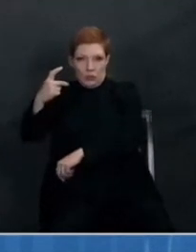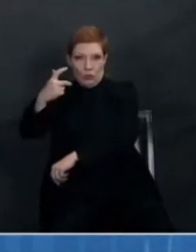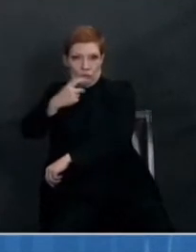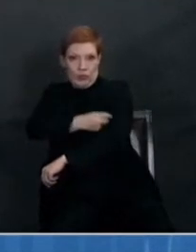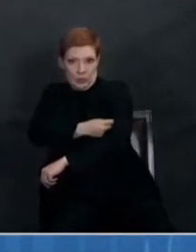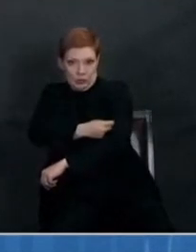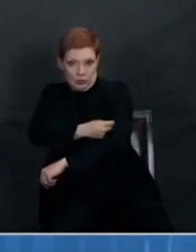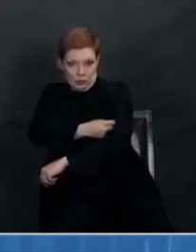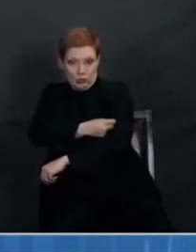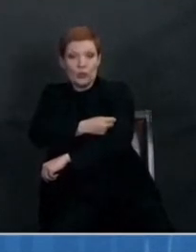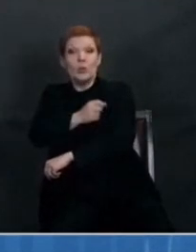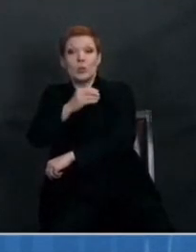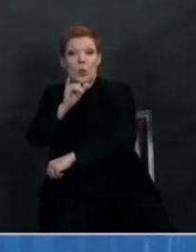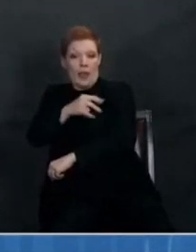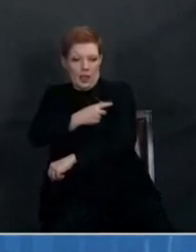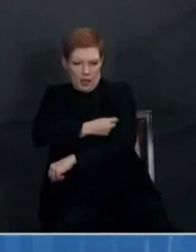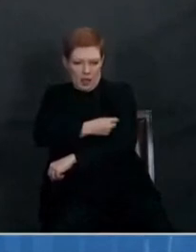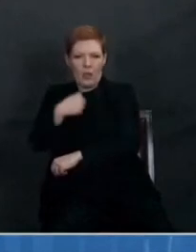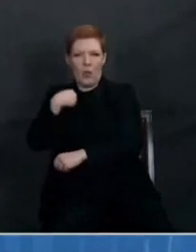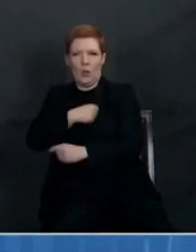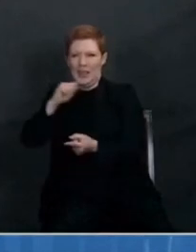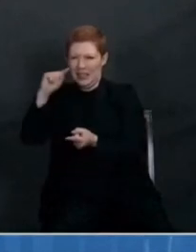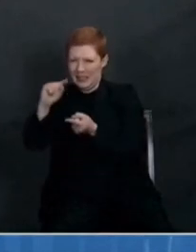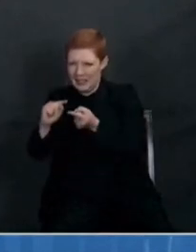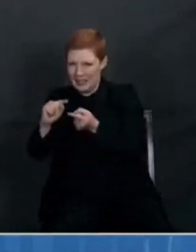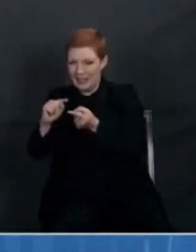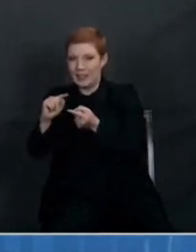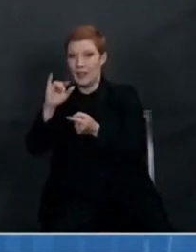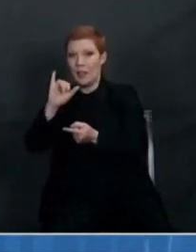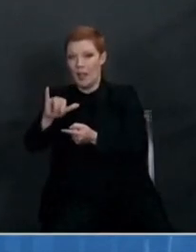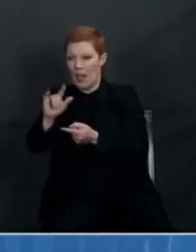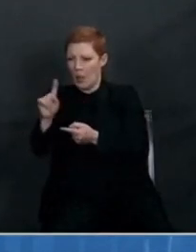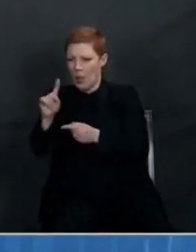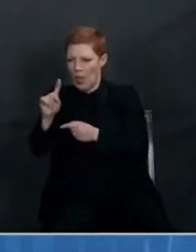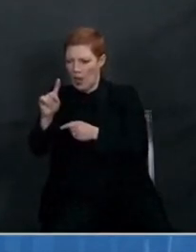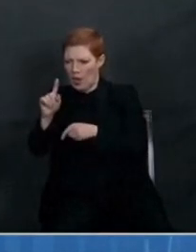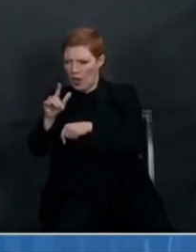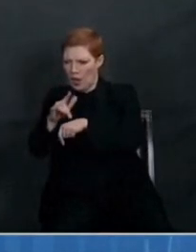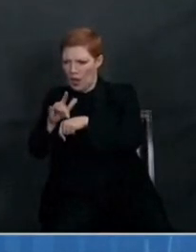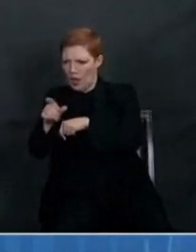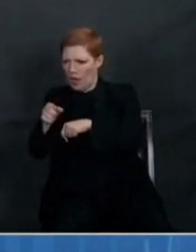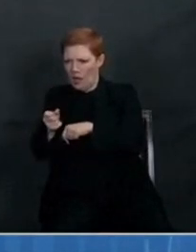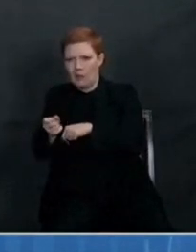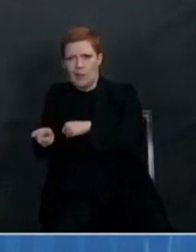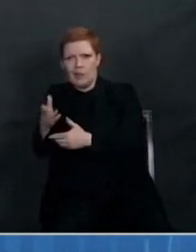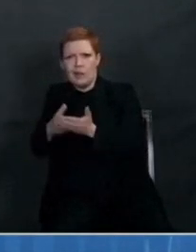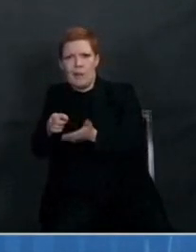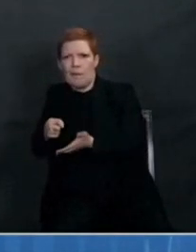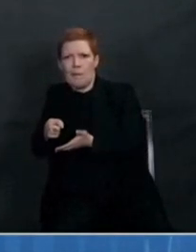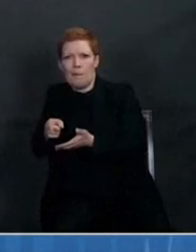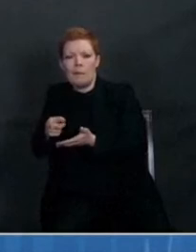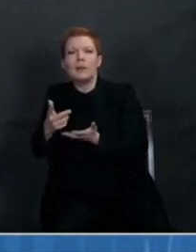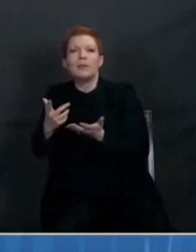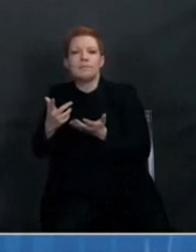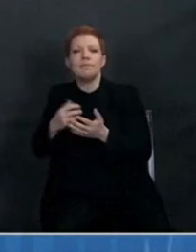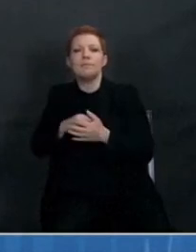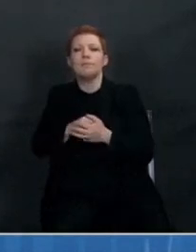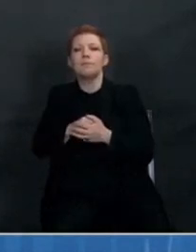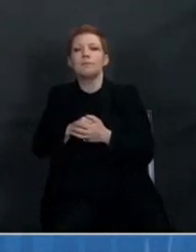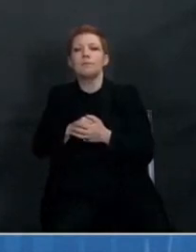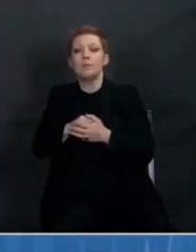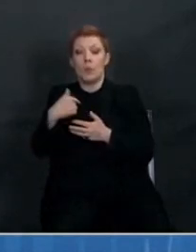be used to get the sixth dose out. This accounts for the fact that in some cases, a different type of syringe is